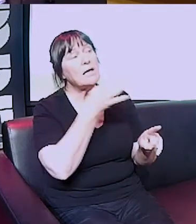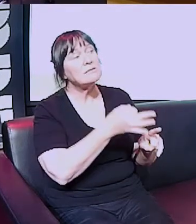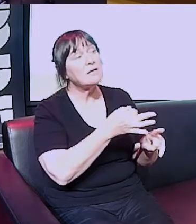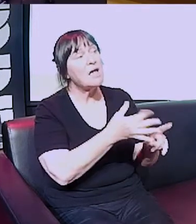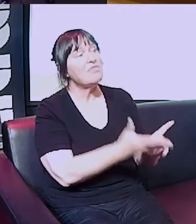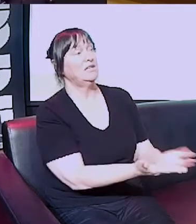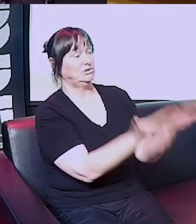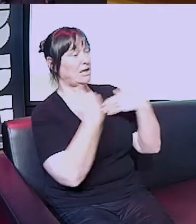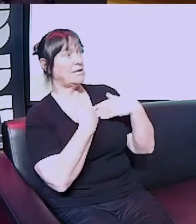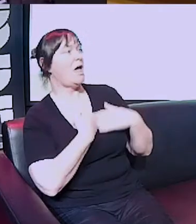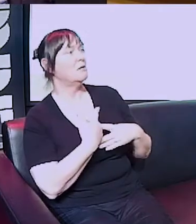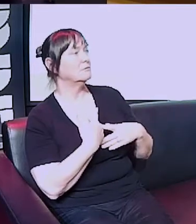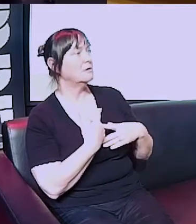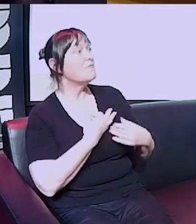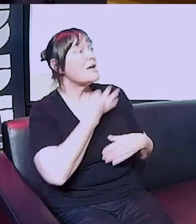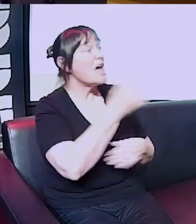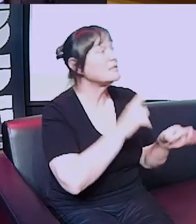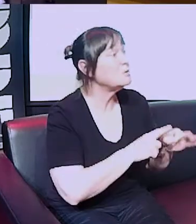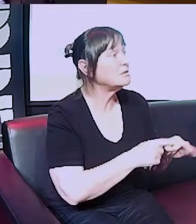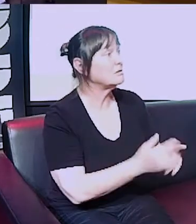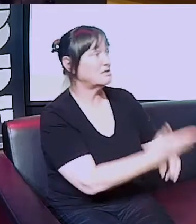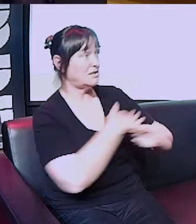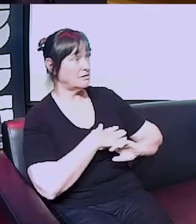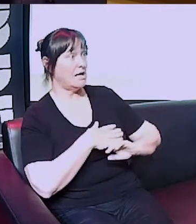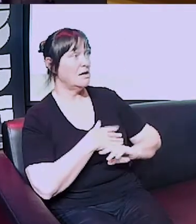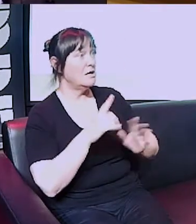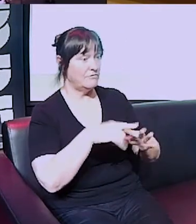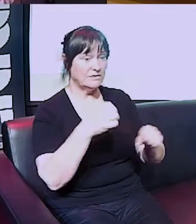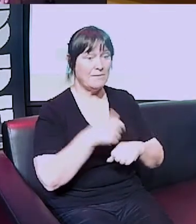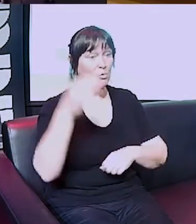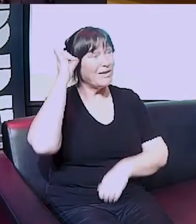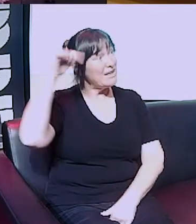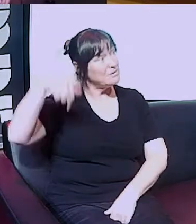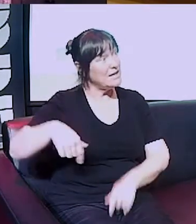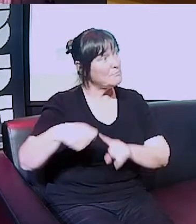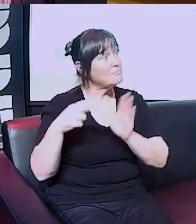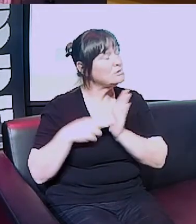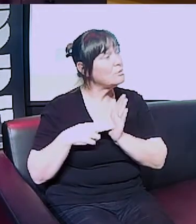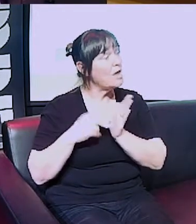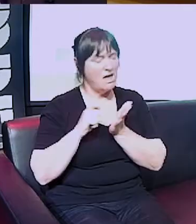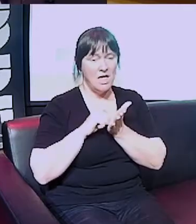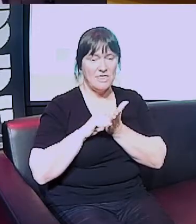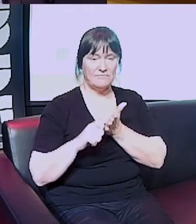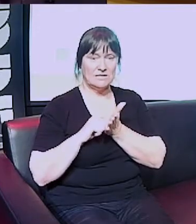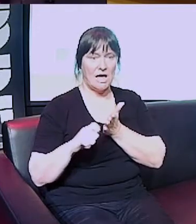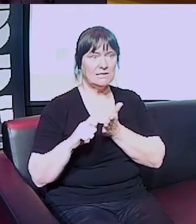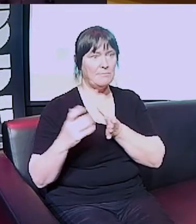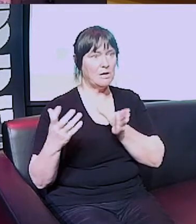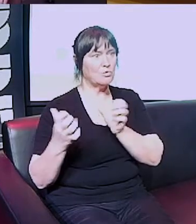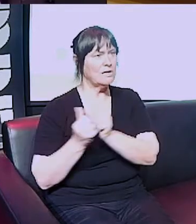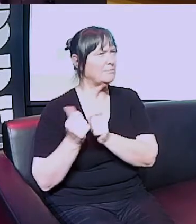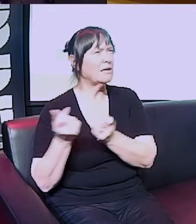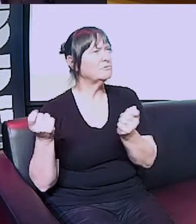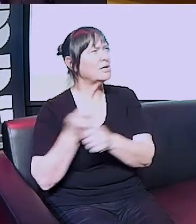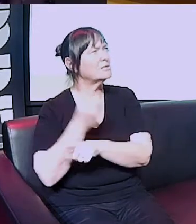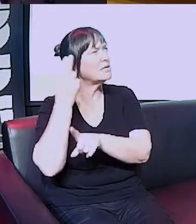down from even asking them. For example, even this council here is signed up to something that they've changed the